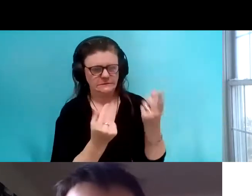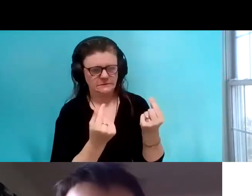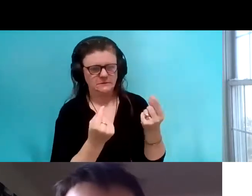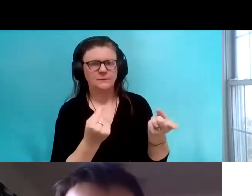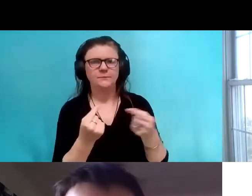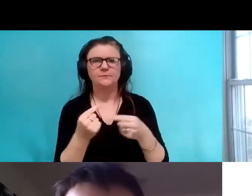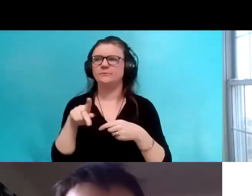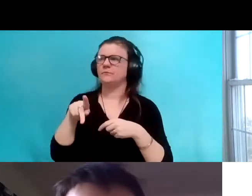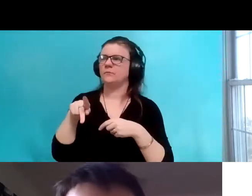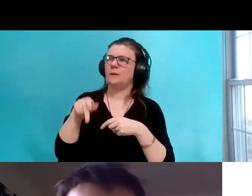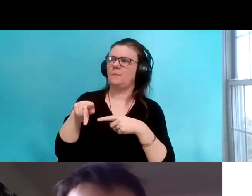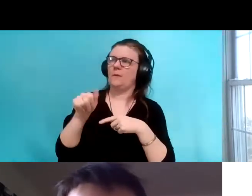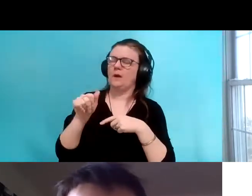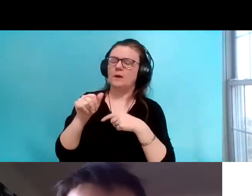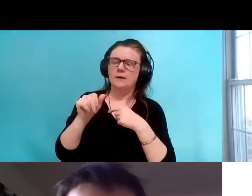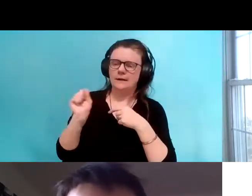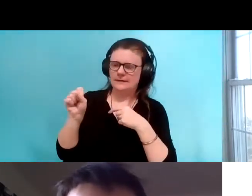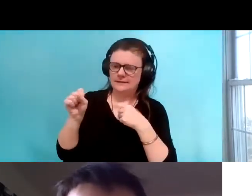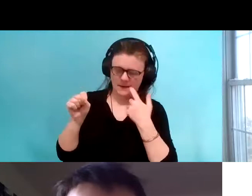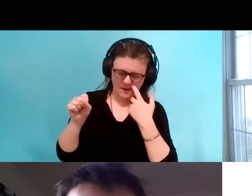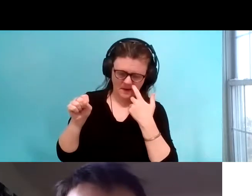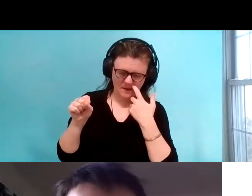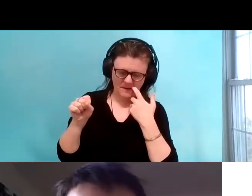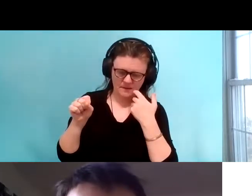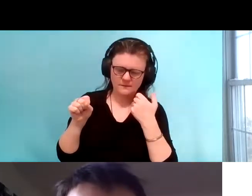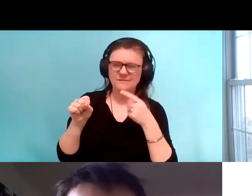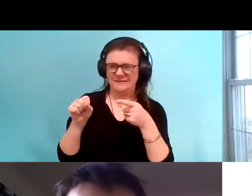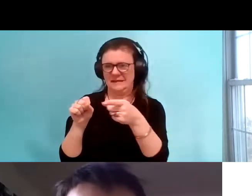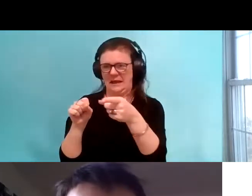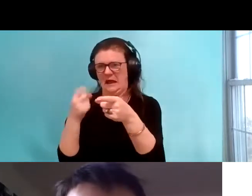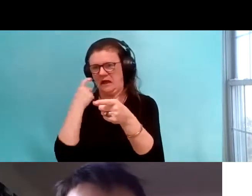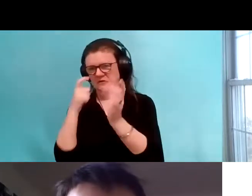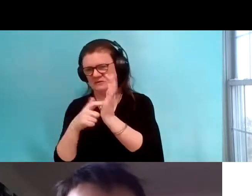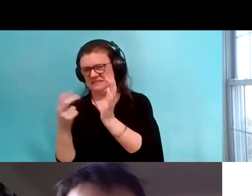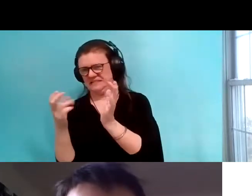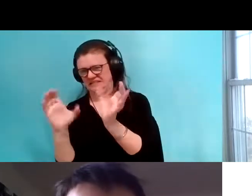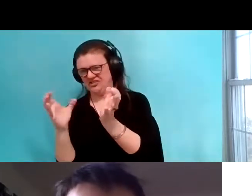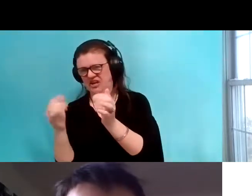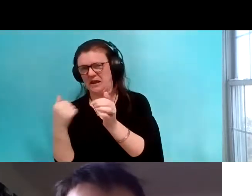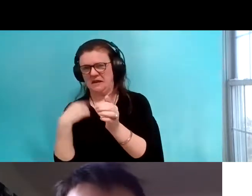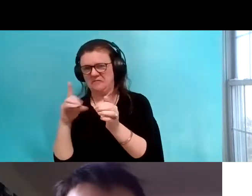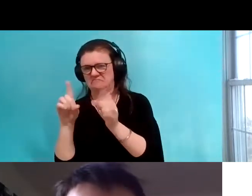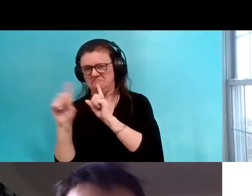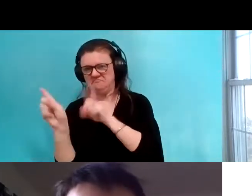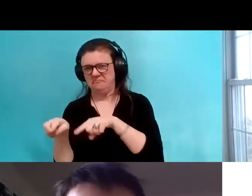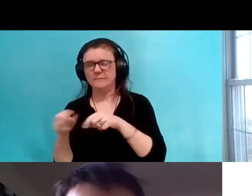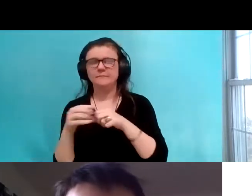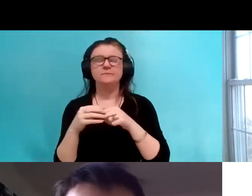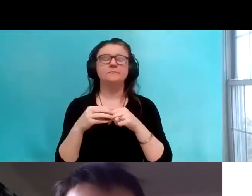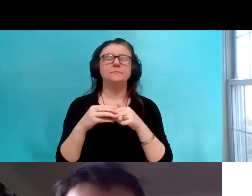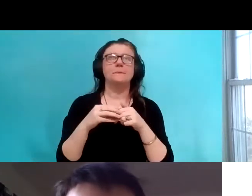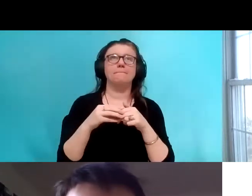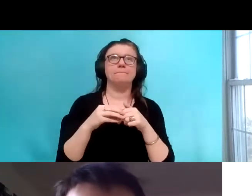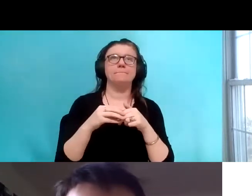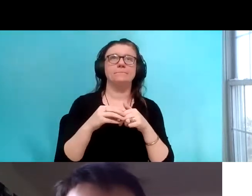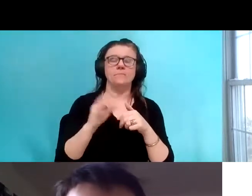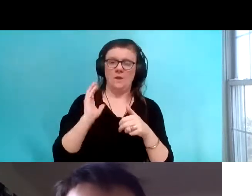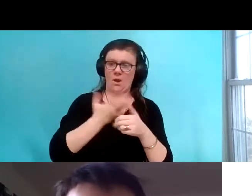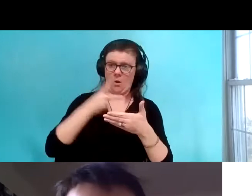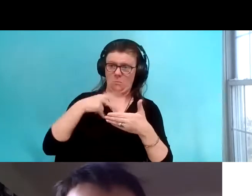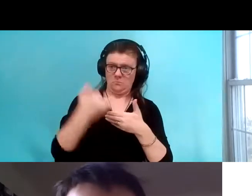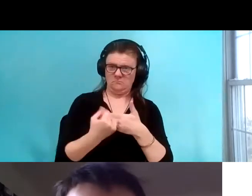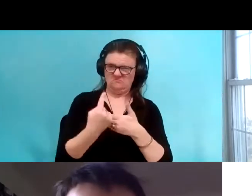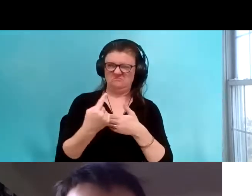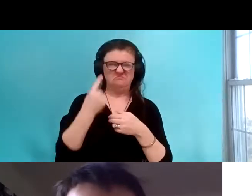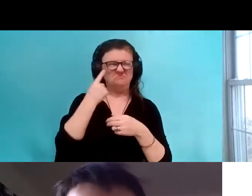Yeah, thanks. And actually, I was responding to that question on the chat. So one of the projects that we did a